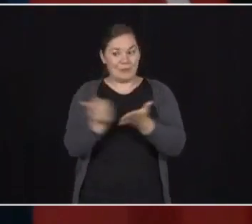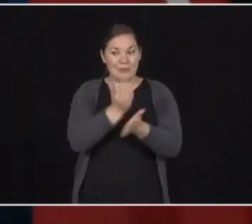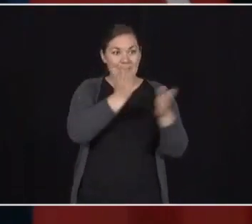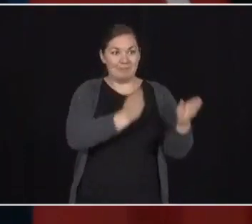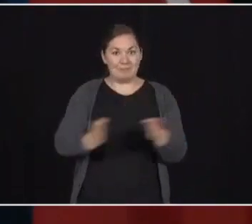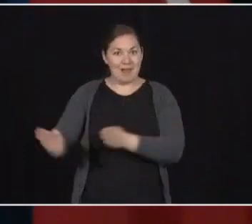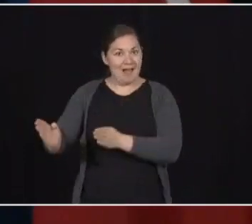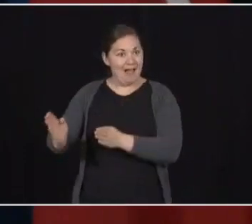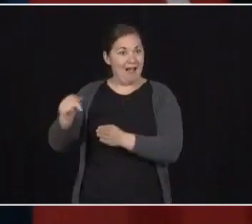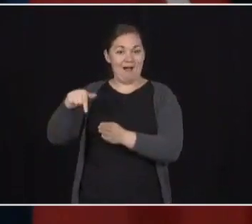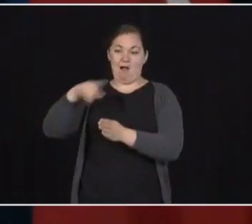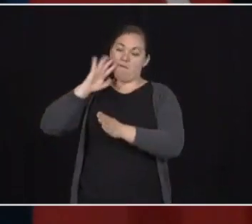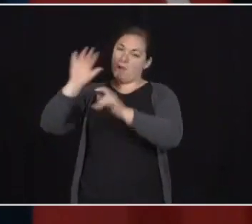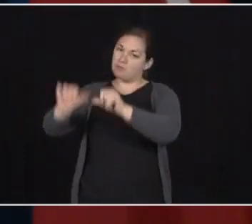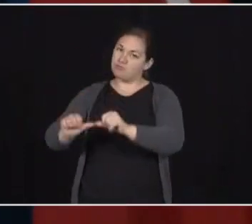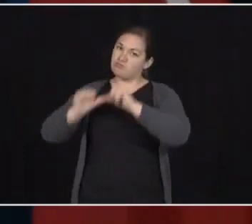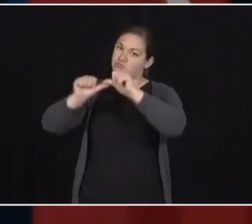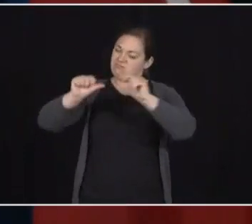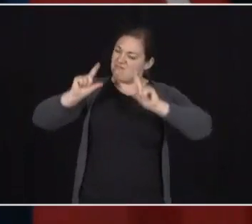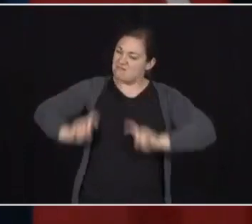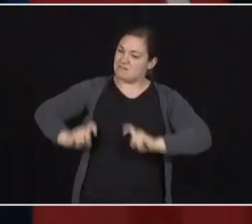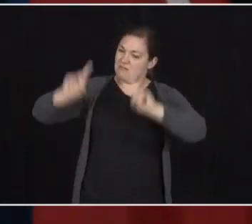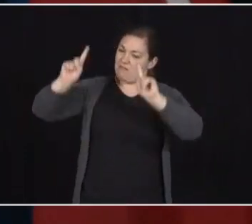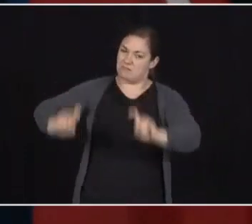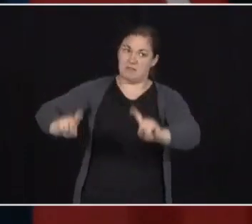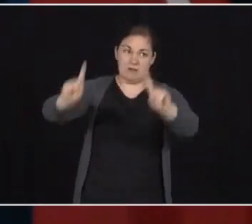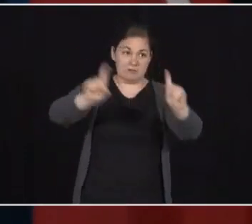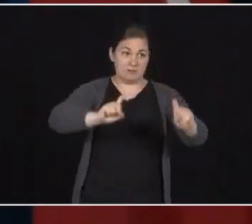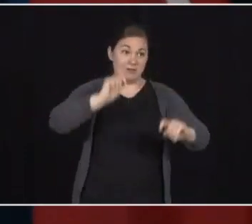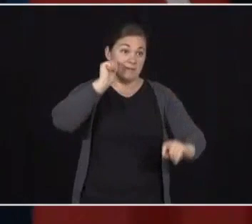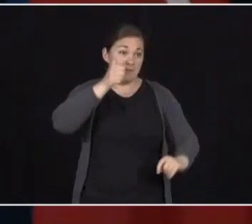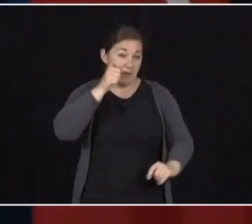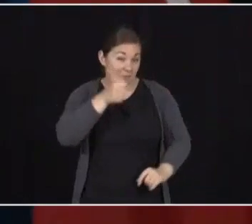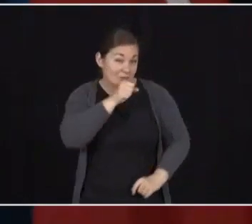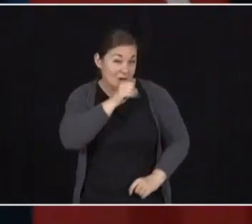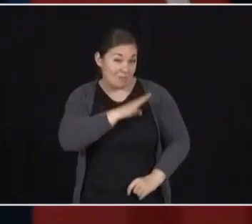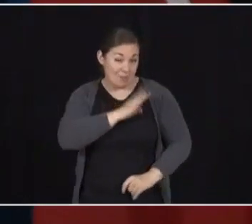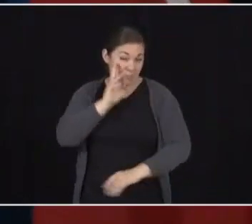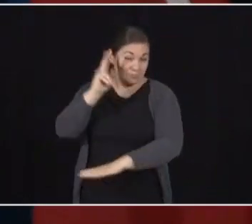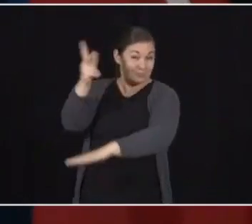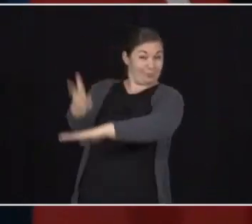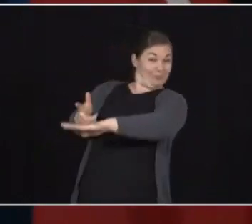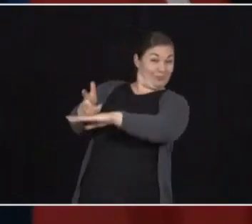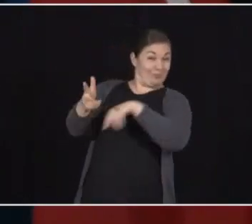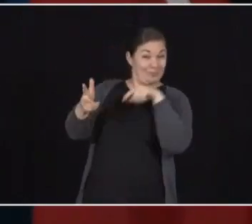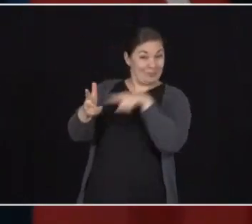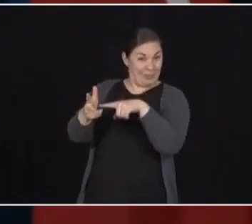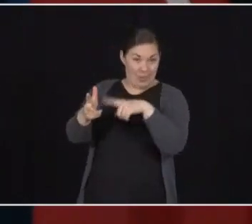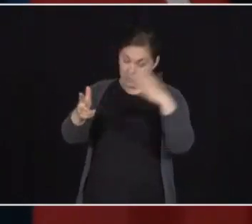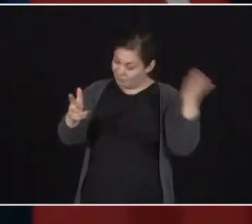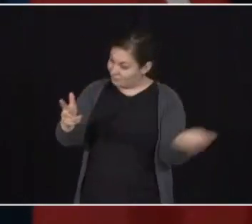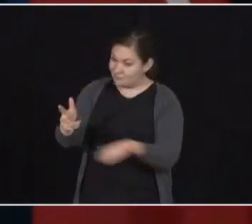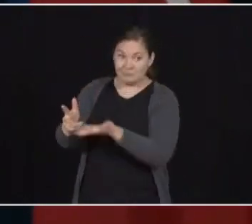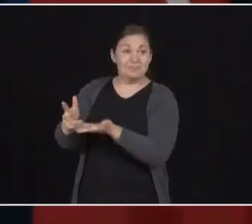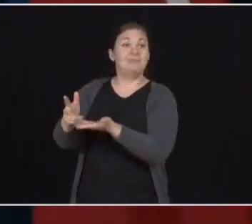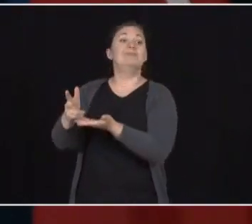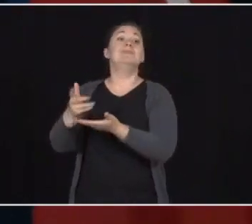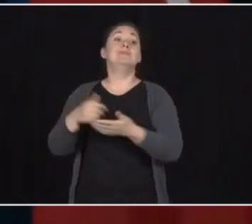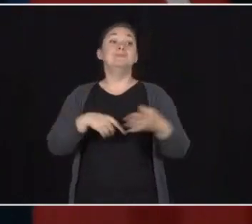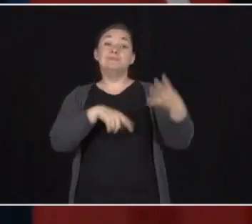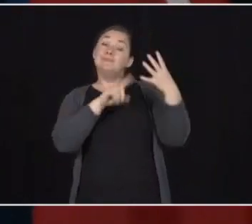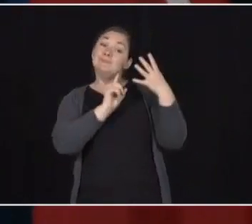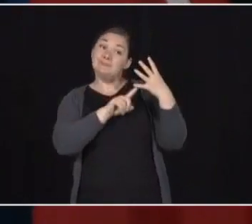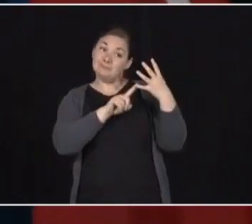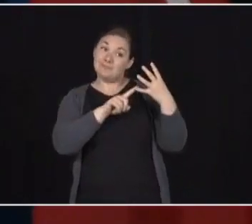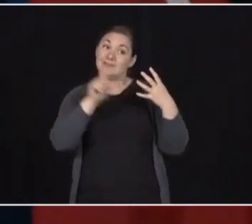will be testing, as the Premier indicated, in Scarborough tomorrow, and we need to do the contact tracing as well. We have over